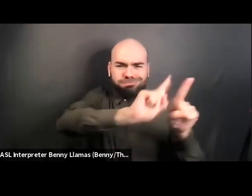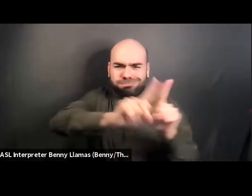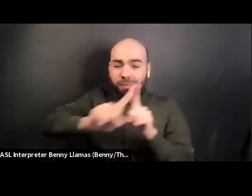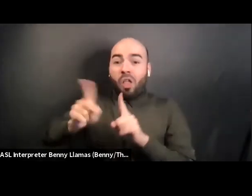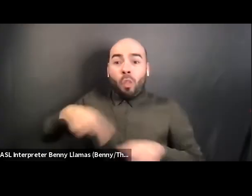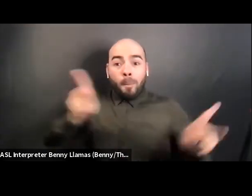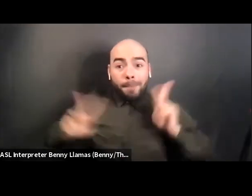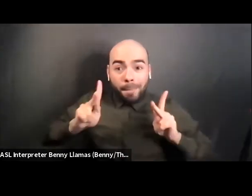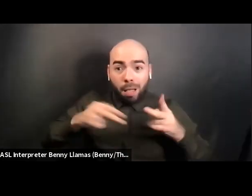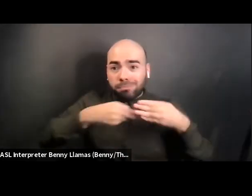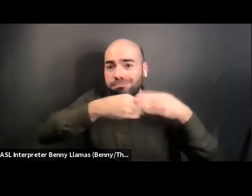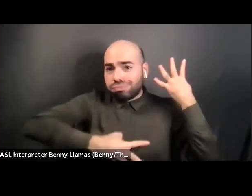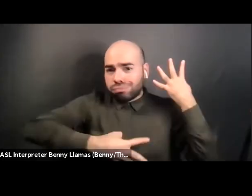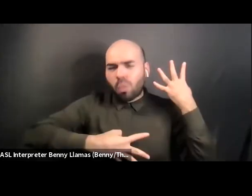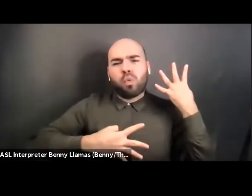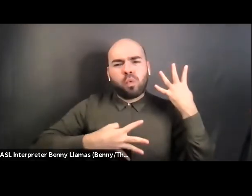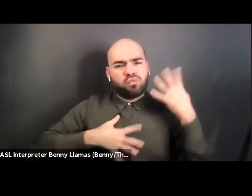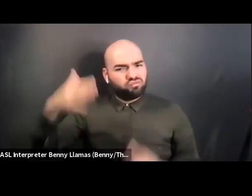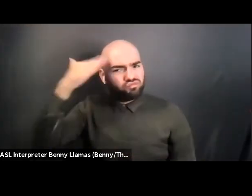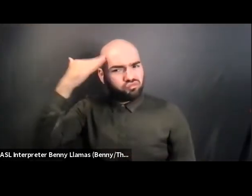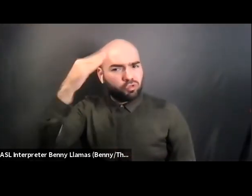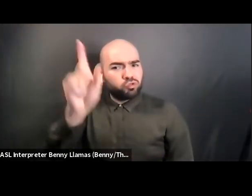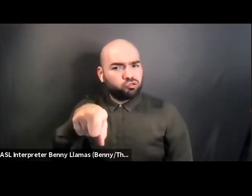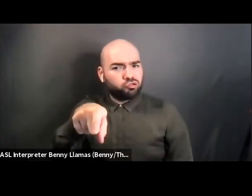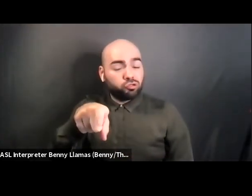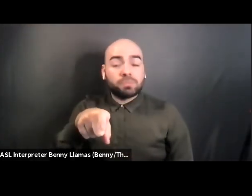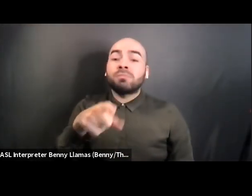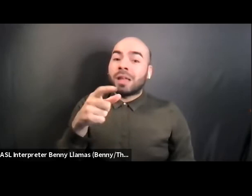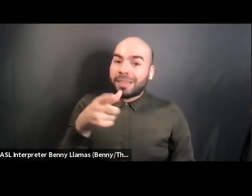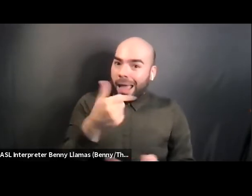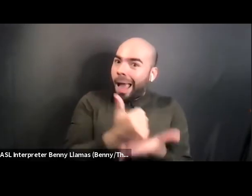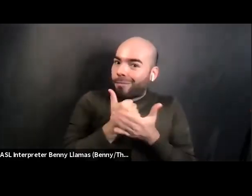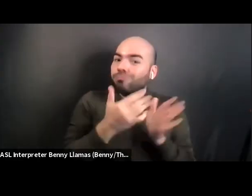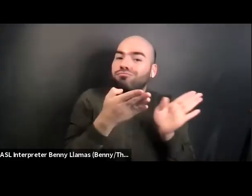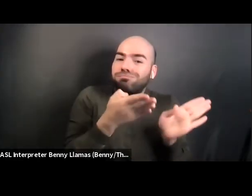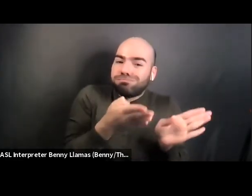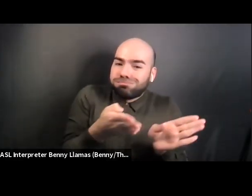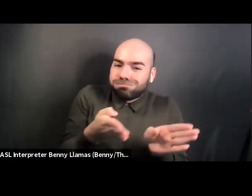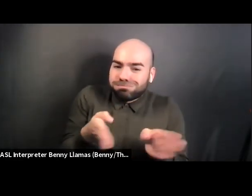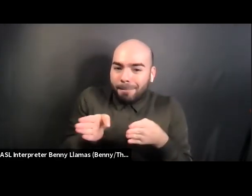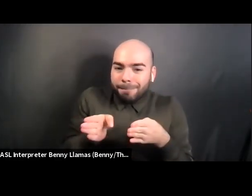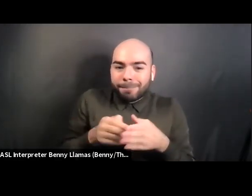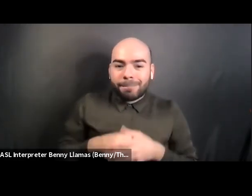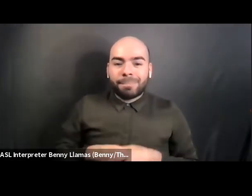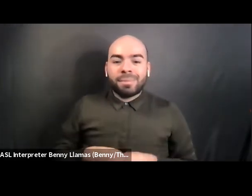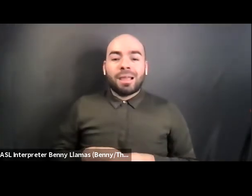radar. And actually, that's a good segue to this afternoon's programming.